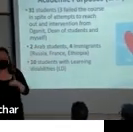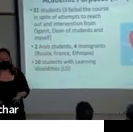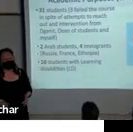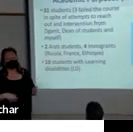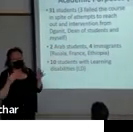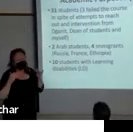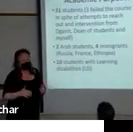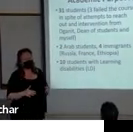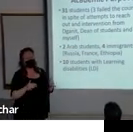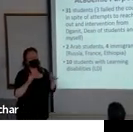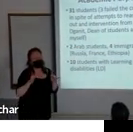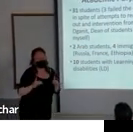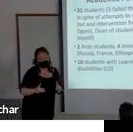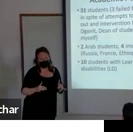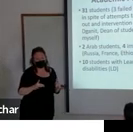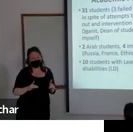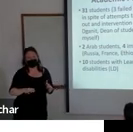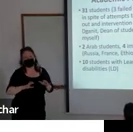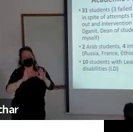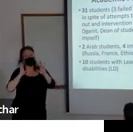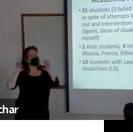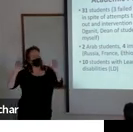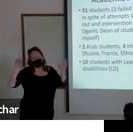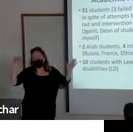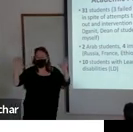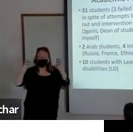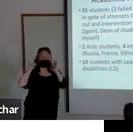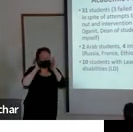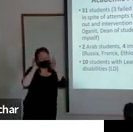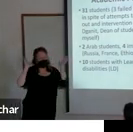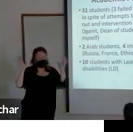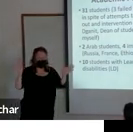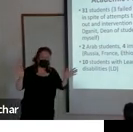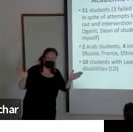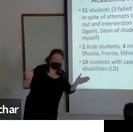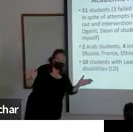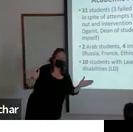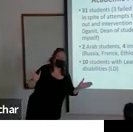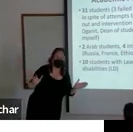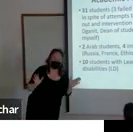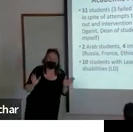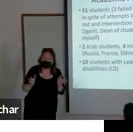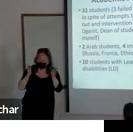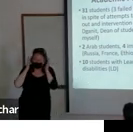I insisted on some academic assignments. With all due respect to UDL,